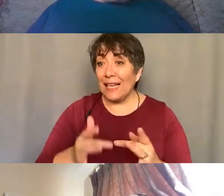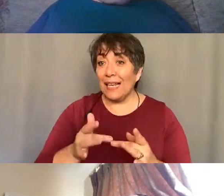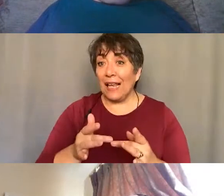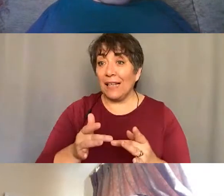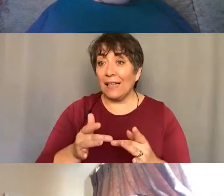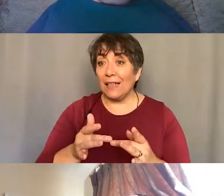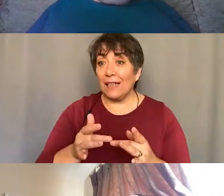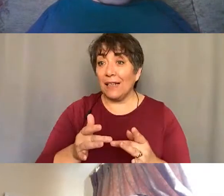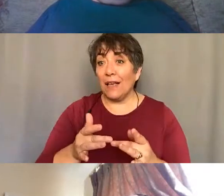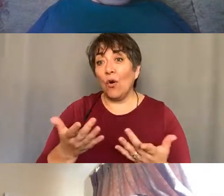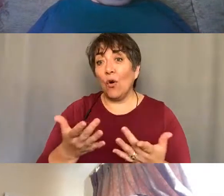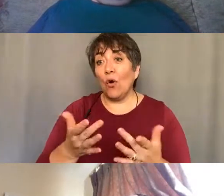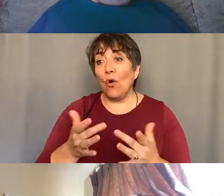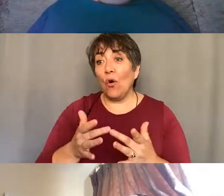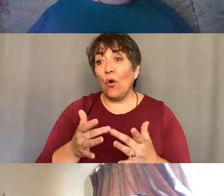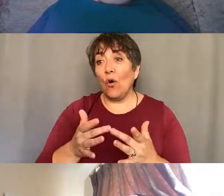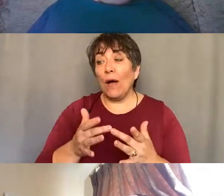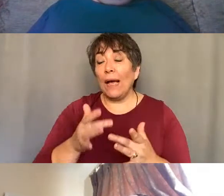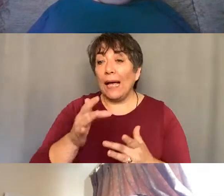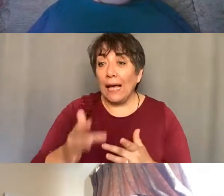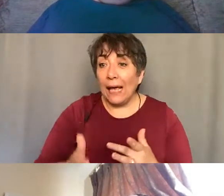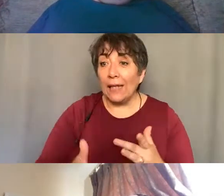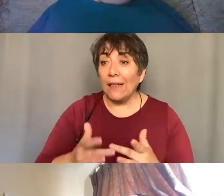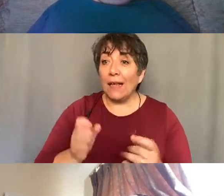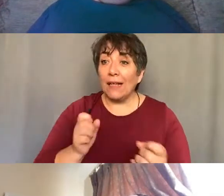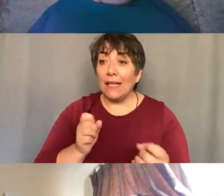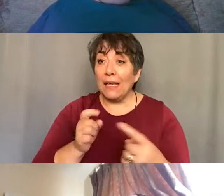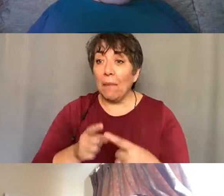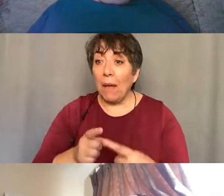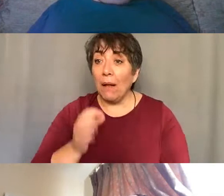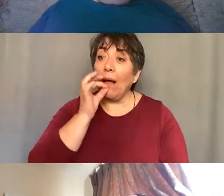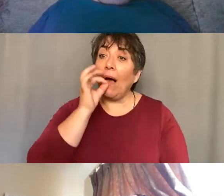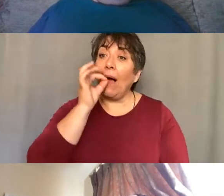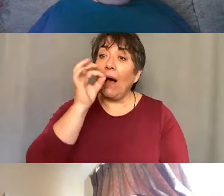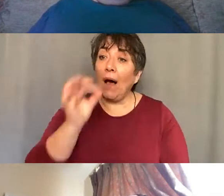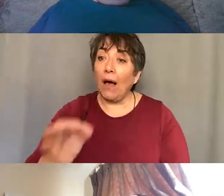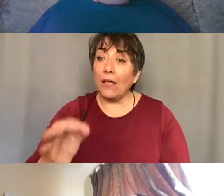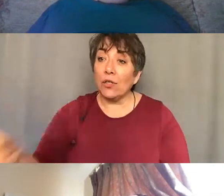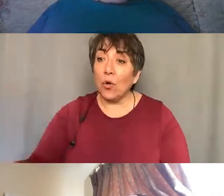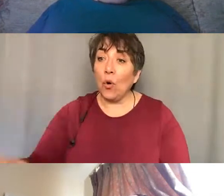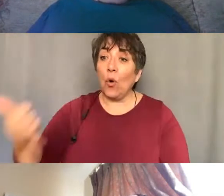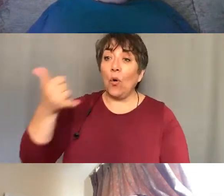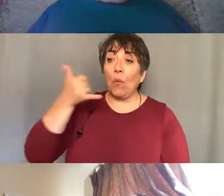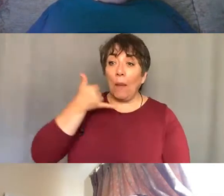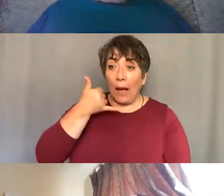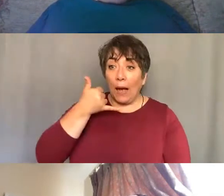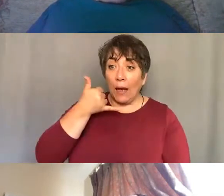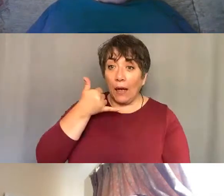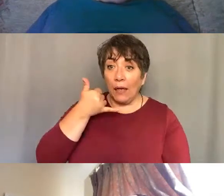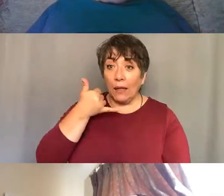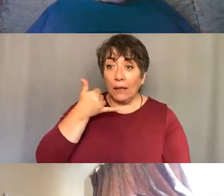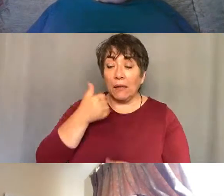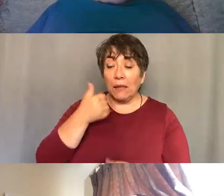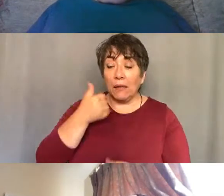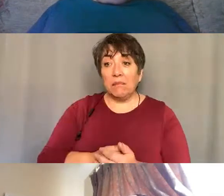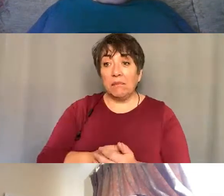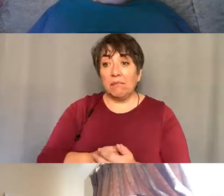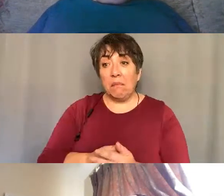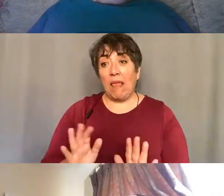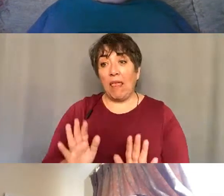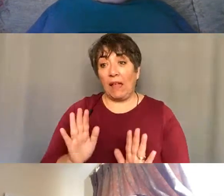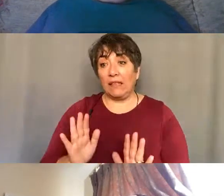call you back, we can call you back and have a chat with you, you know, if you're visually impaired. But I think they're the kind of main two arms that we have